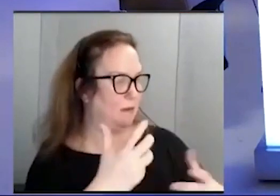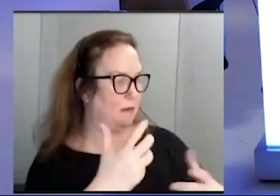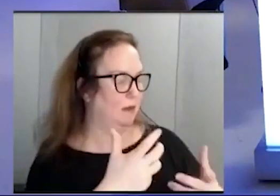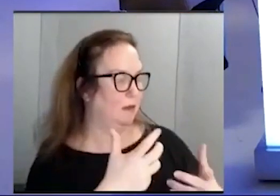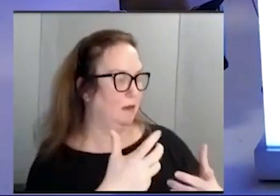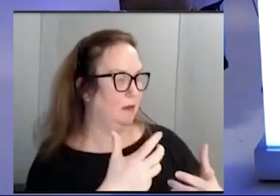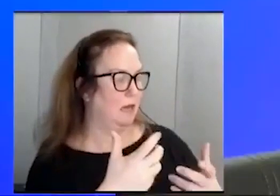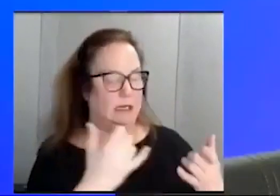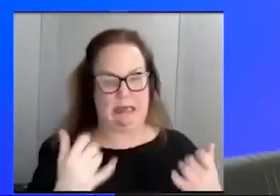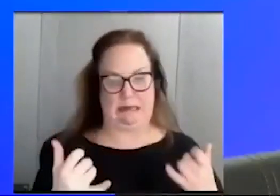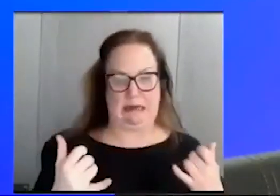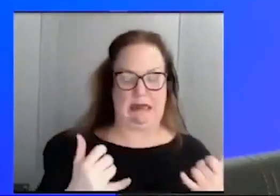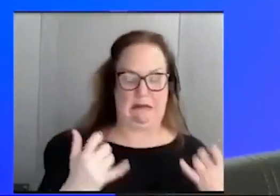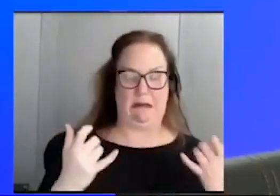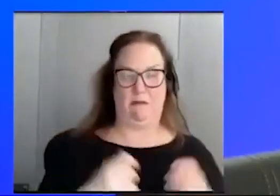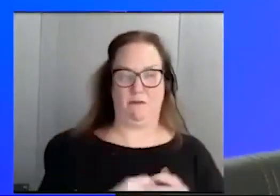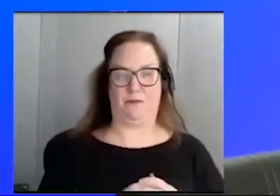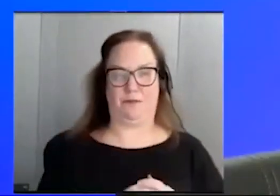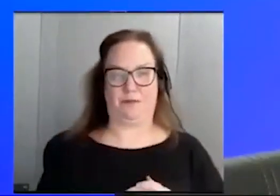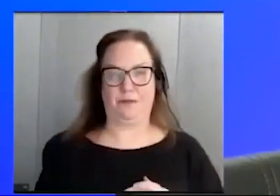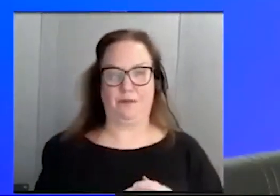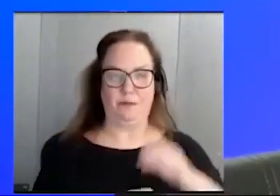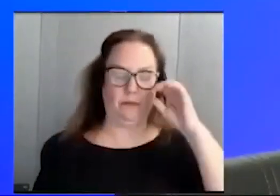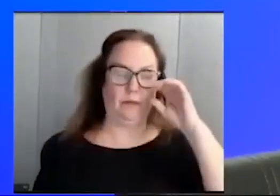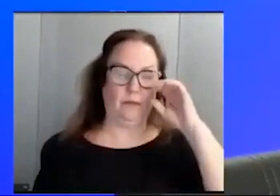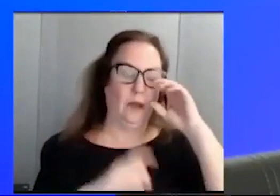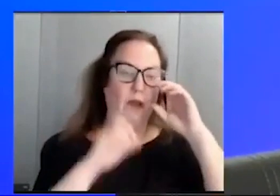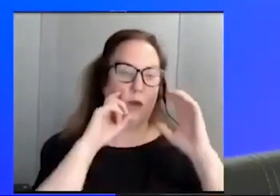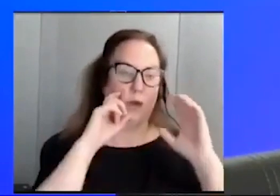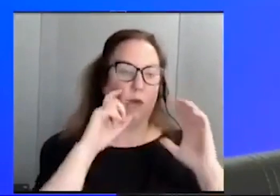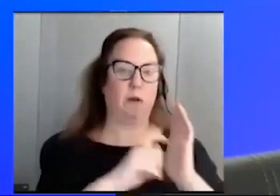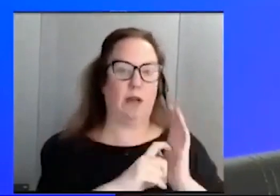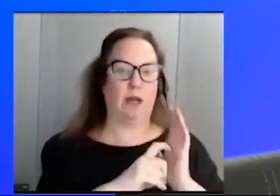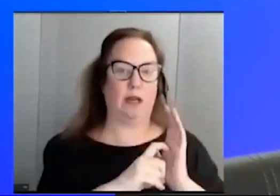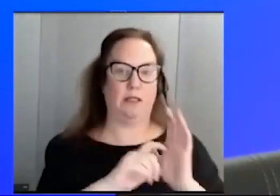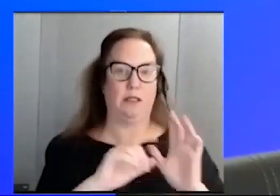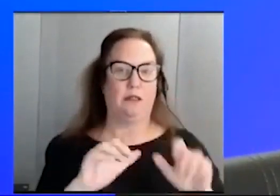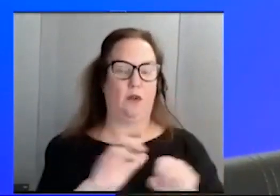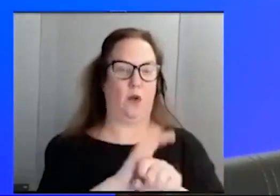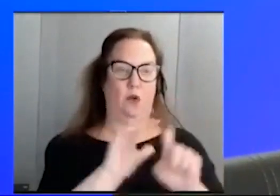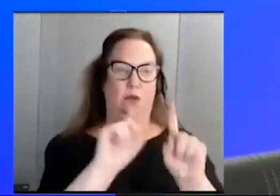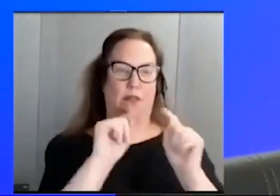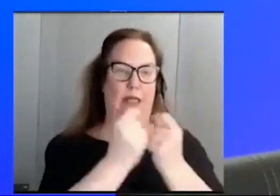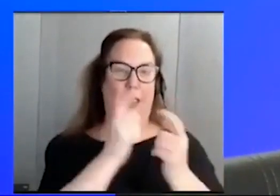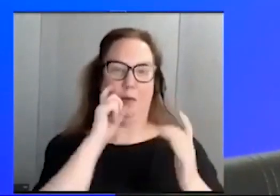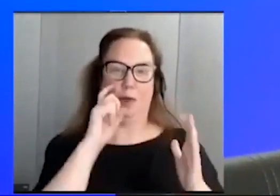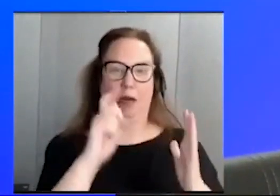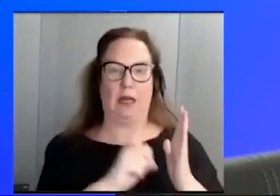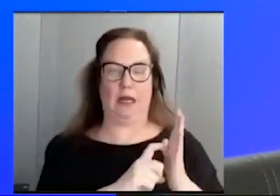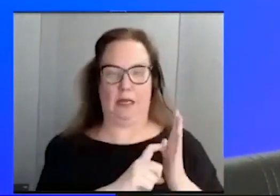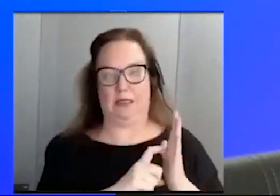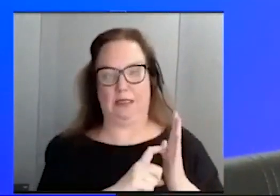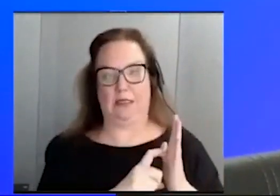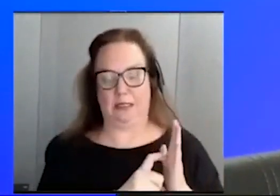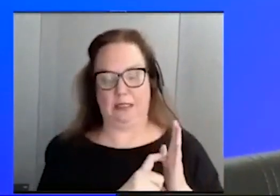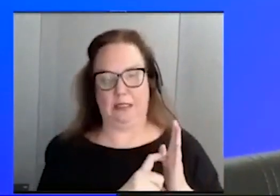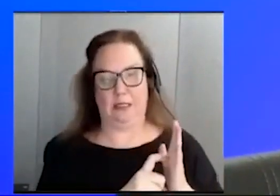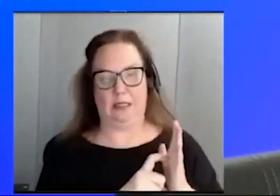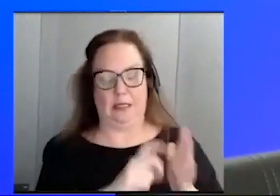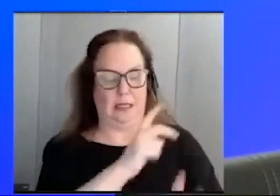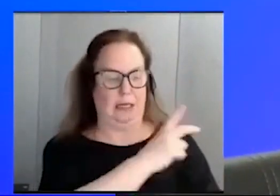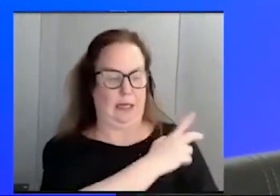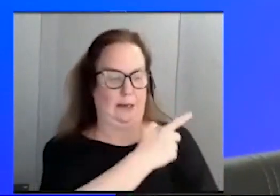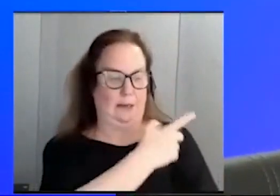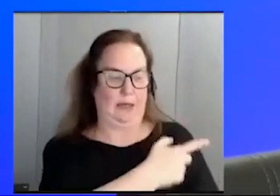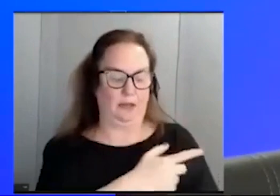today. I think we recognized, and a whole team, everyone kind of recognized early on that, the patients that had